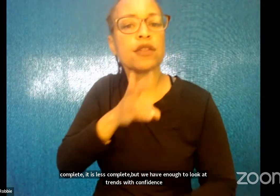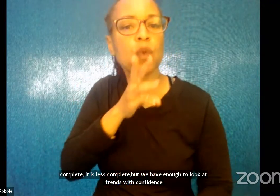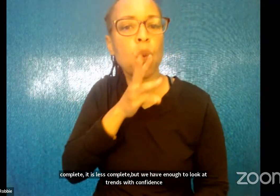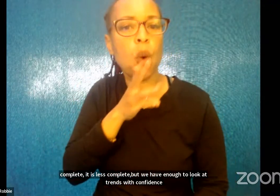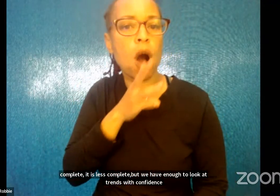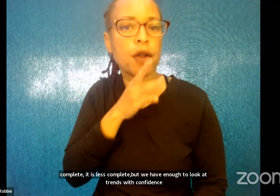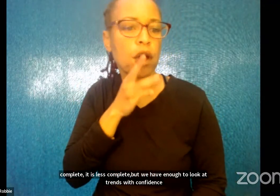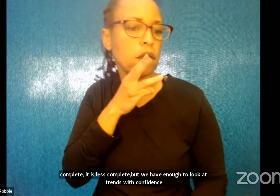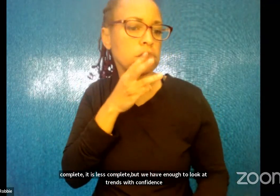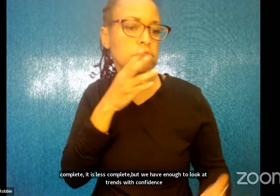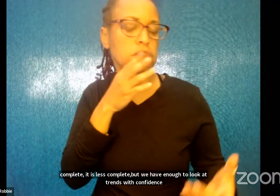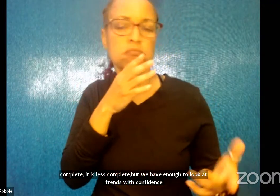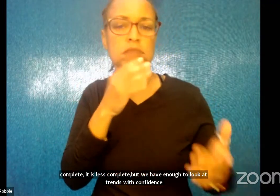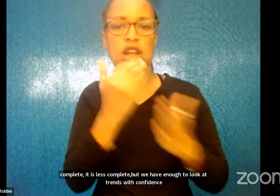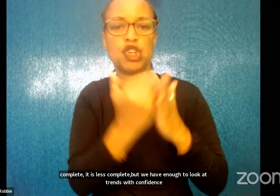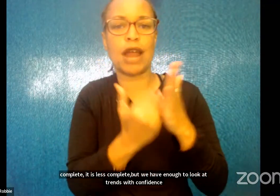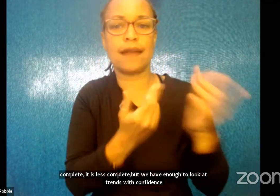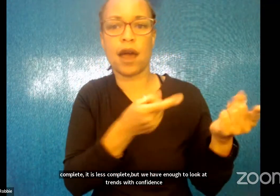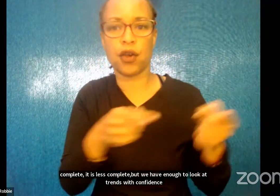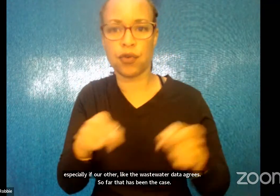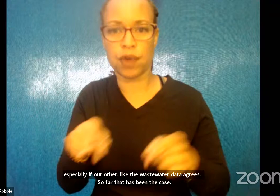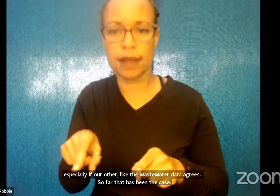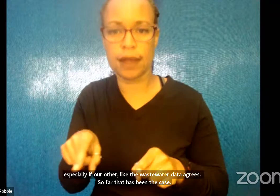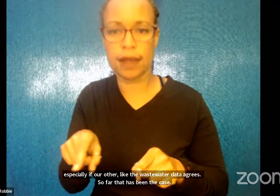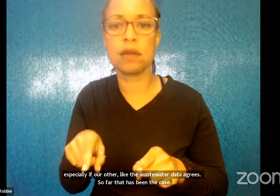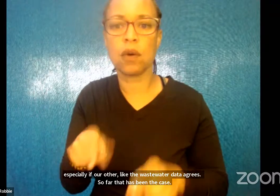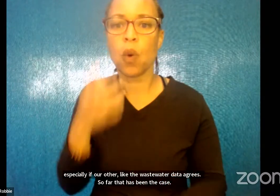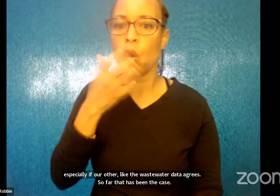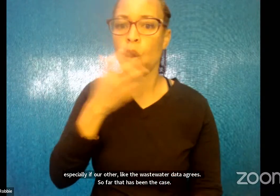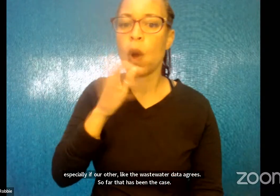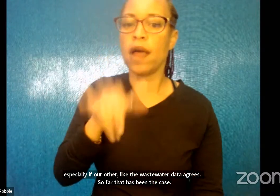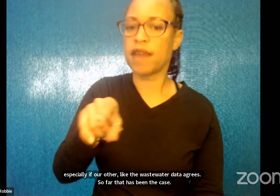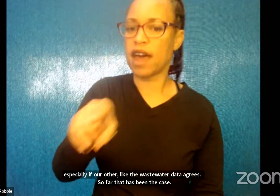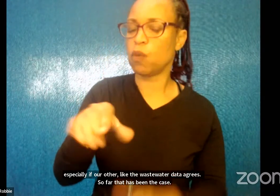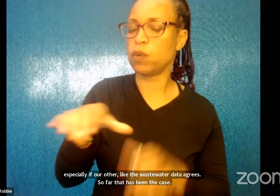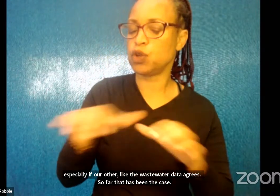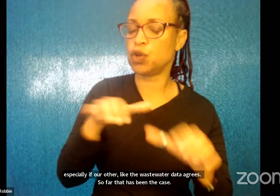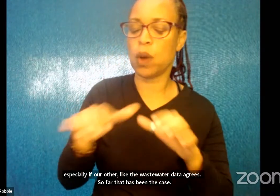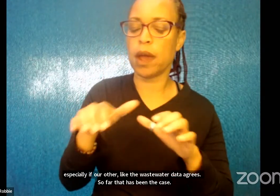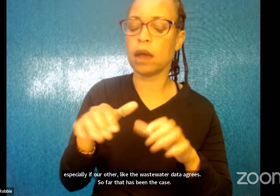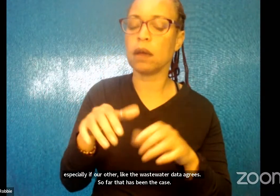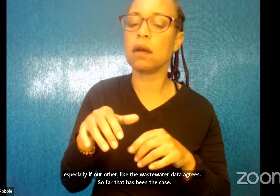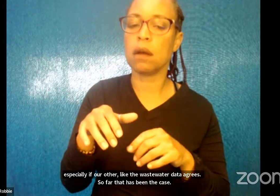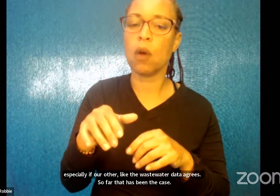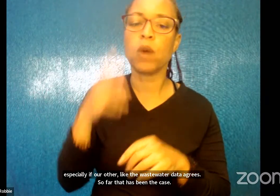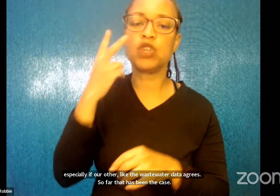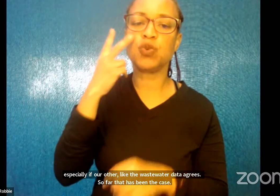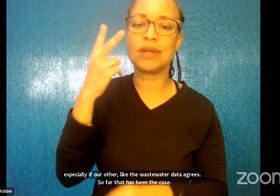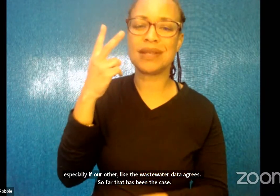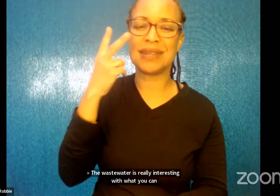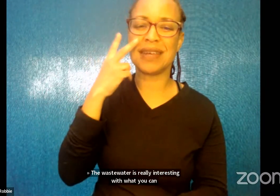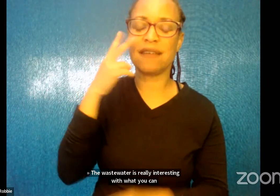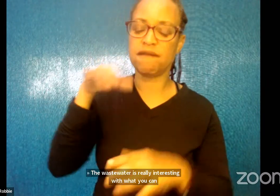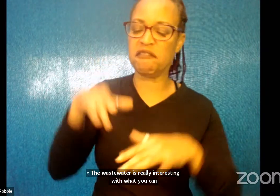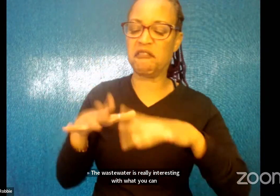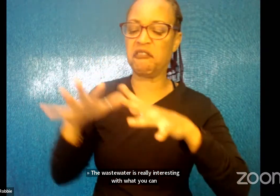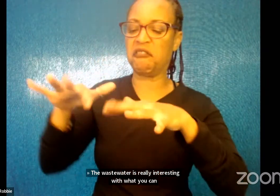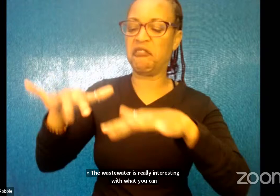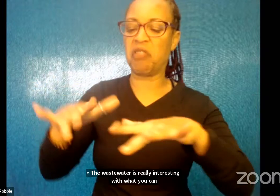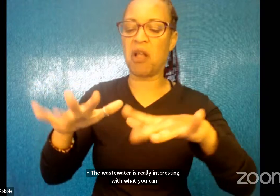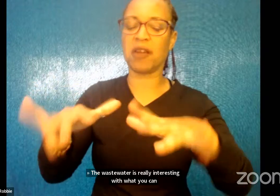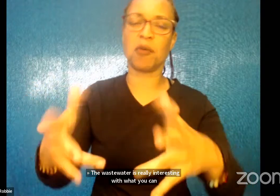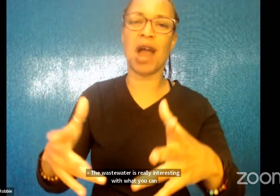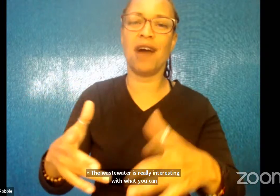case. Wastewater is really interesting with what you can find floating around in it, so to speak, as far as information.